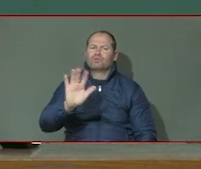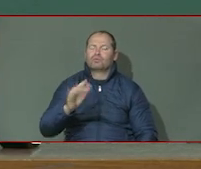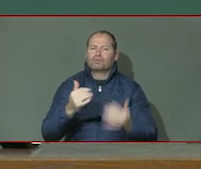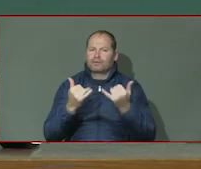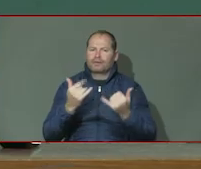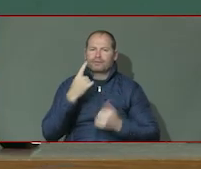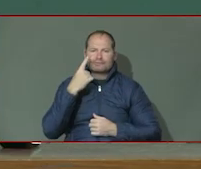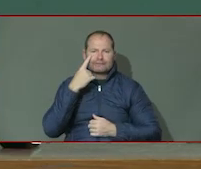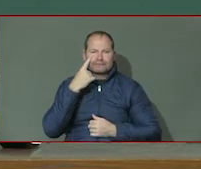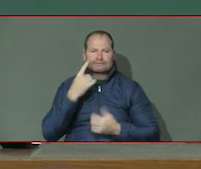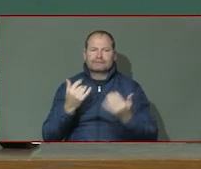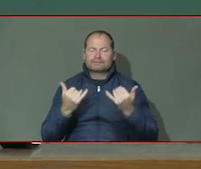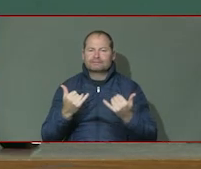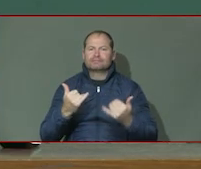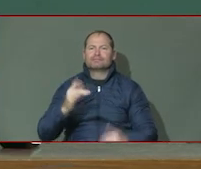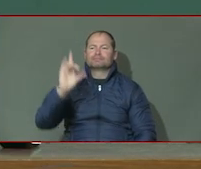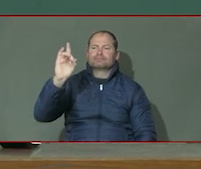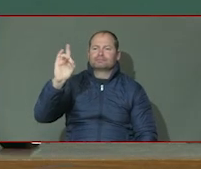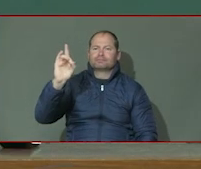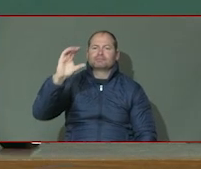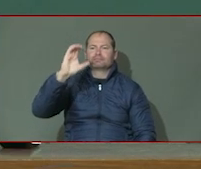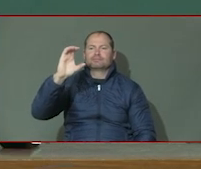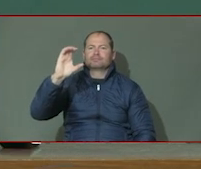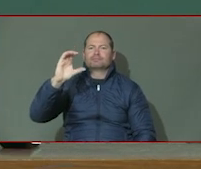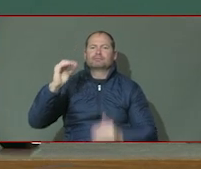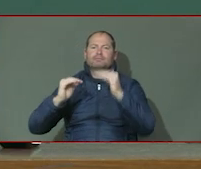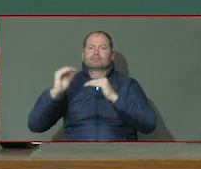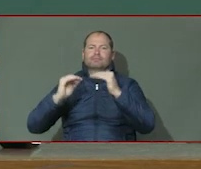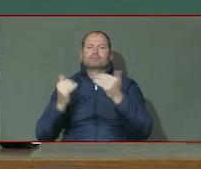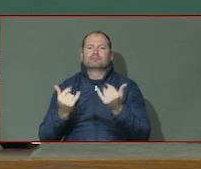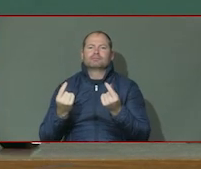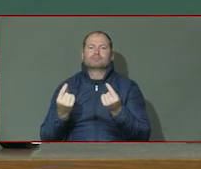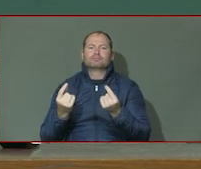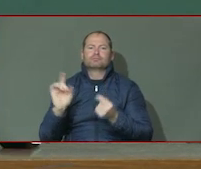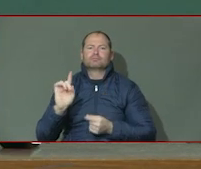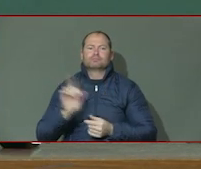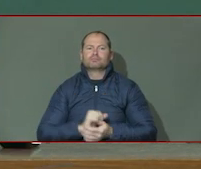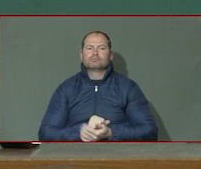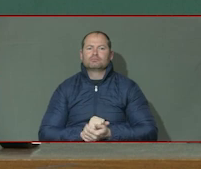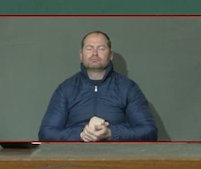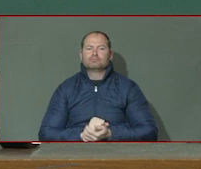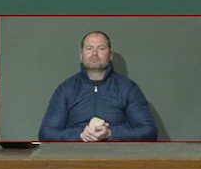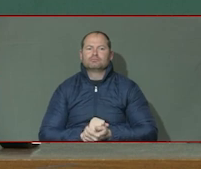see a debit and a credit balance. And what do you do with a debit and a credit balance?